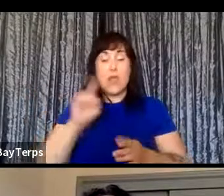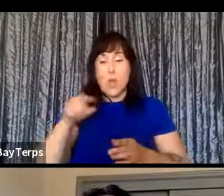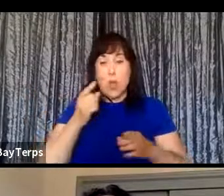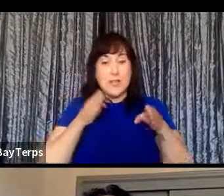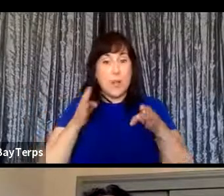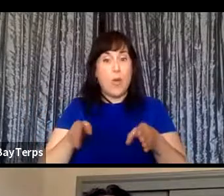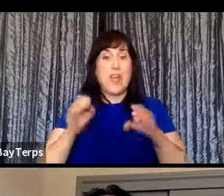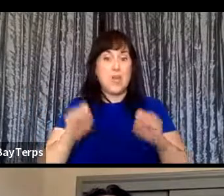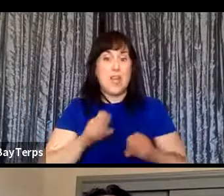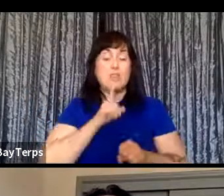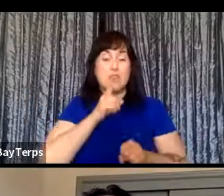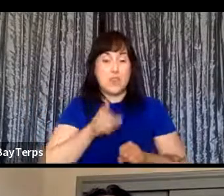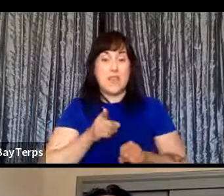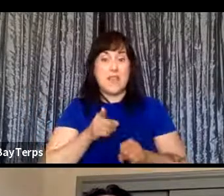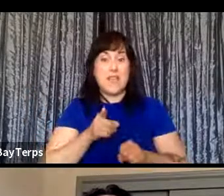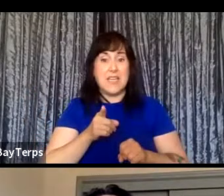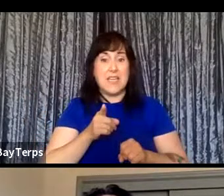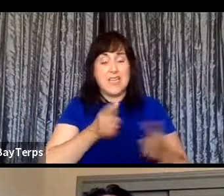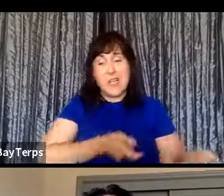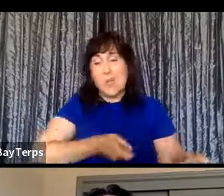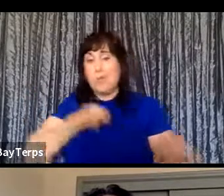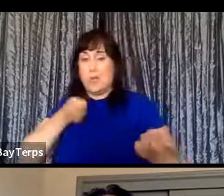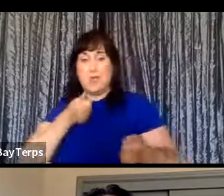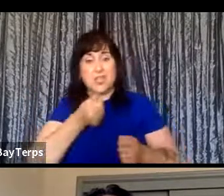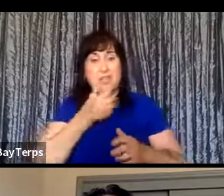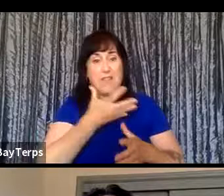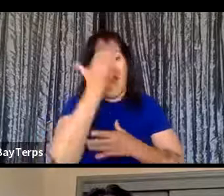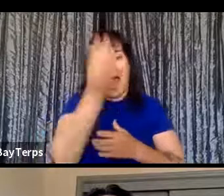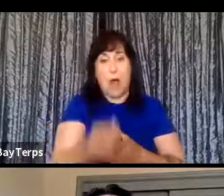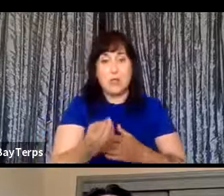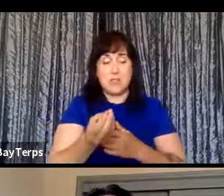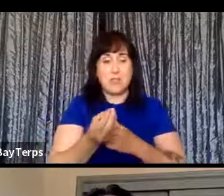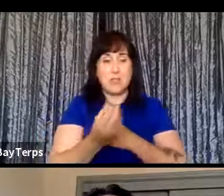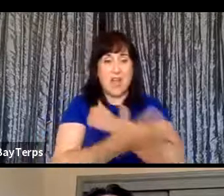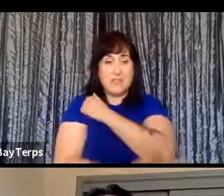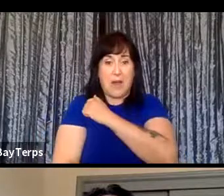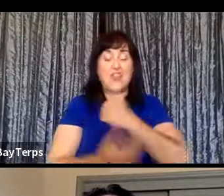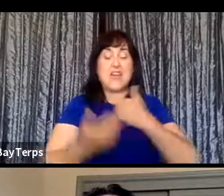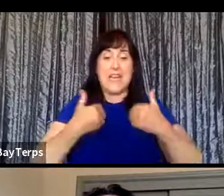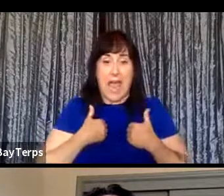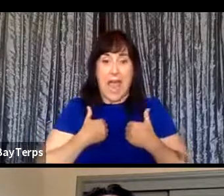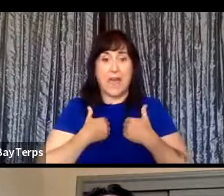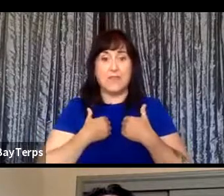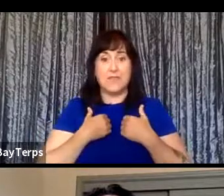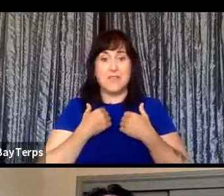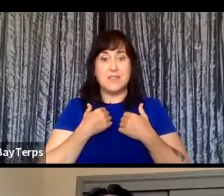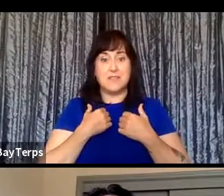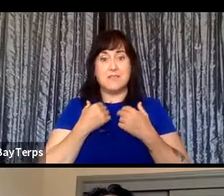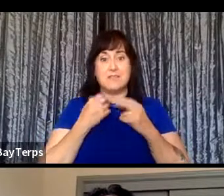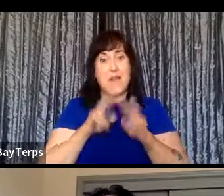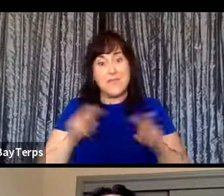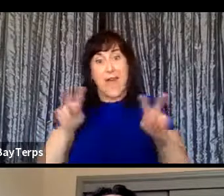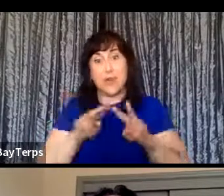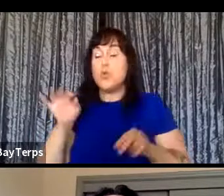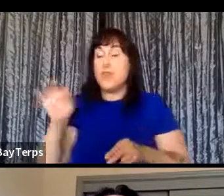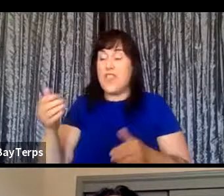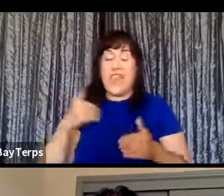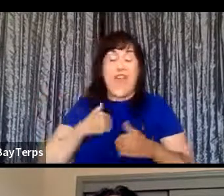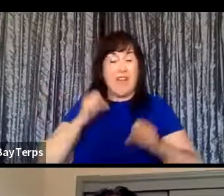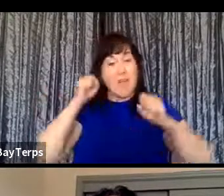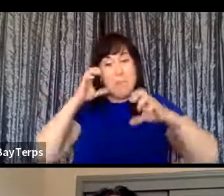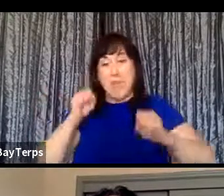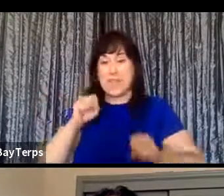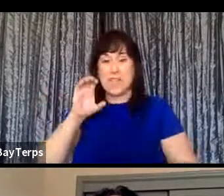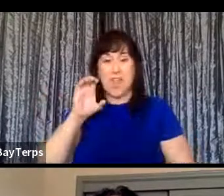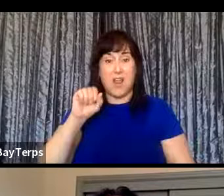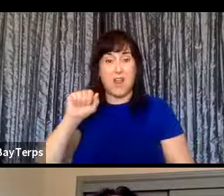you can really bring yourself out of poverty is to add value. And if they had amazing cacao, why couldn't they make great chocolate? And so